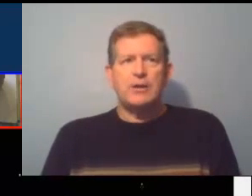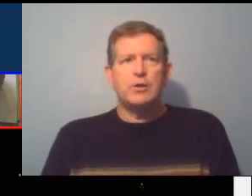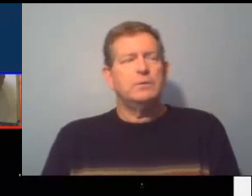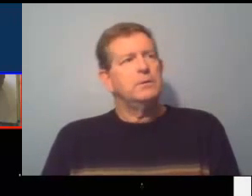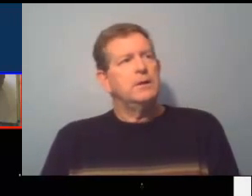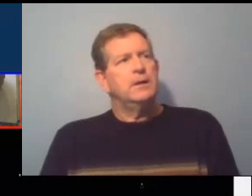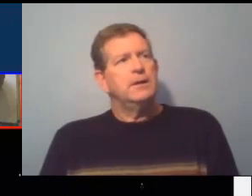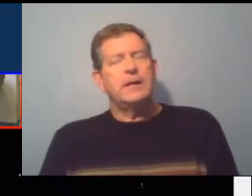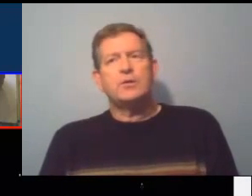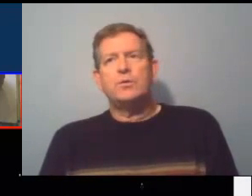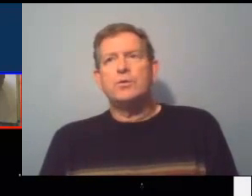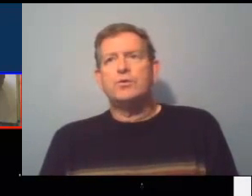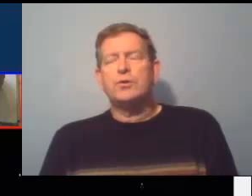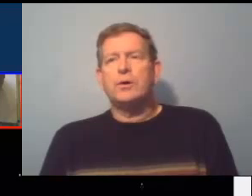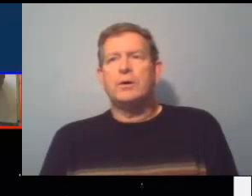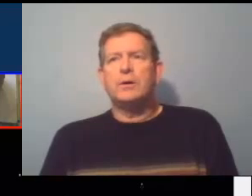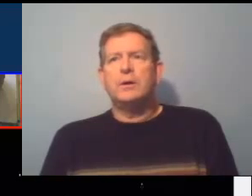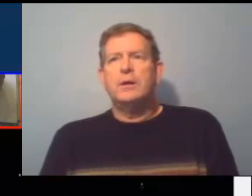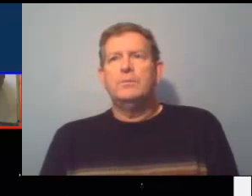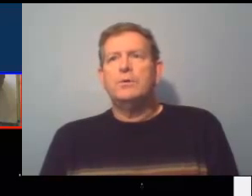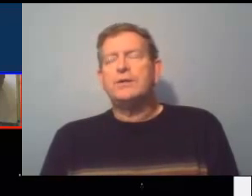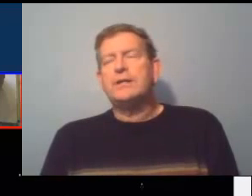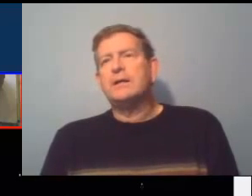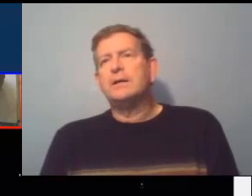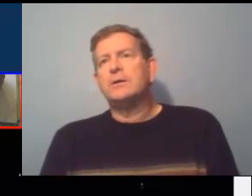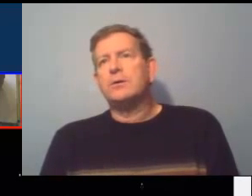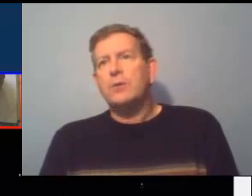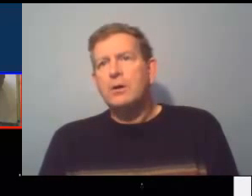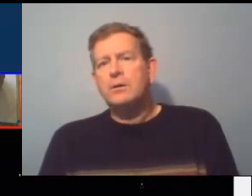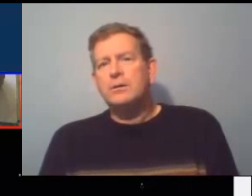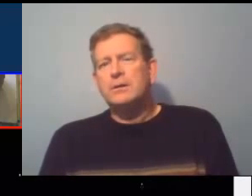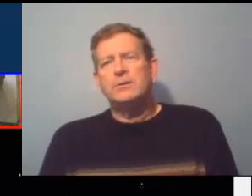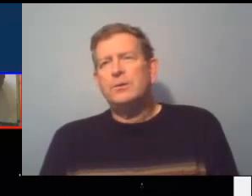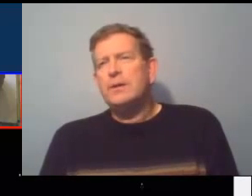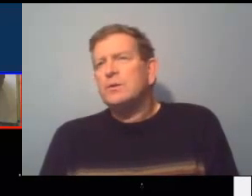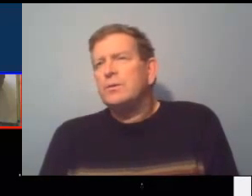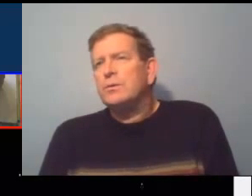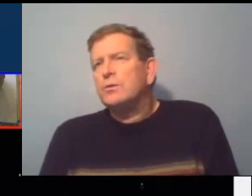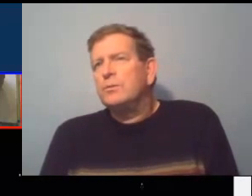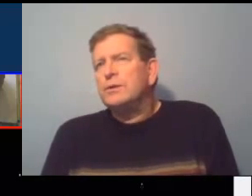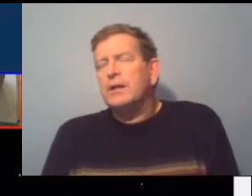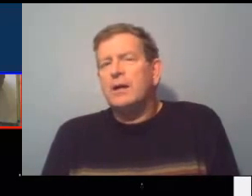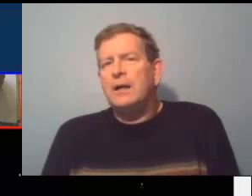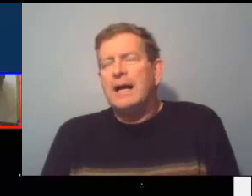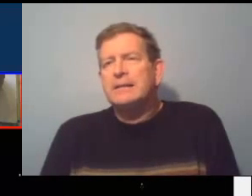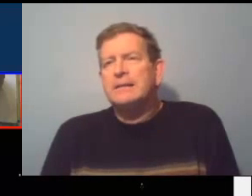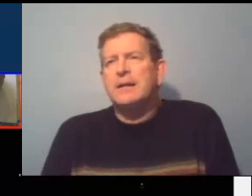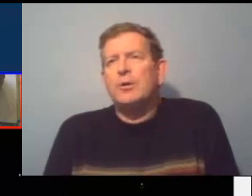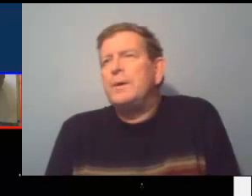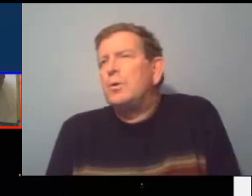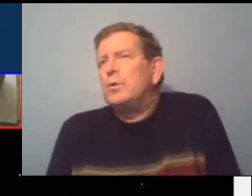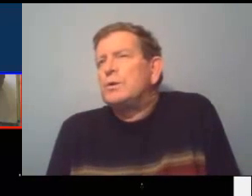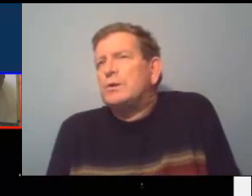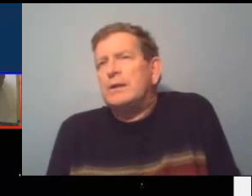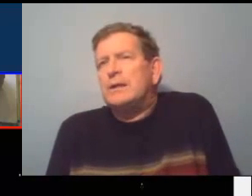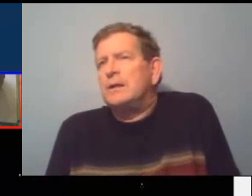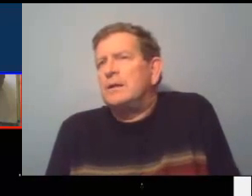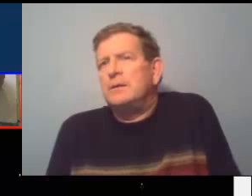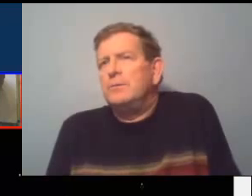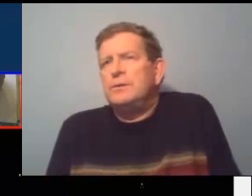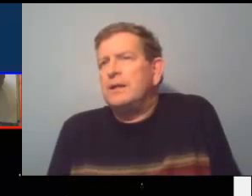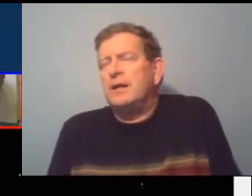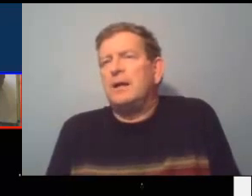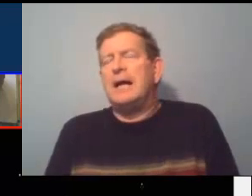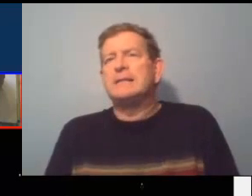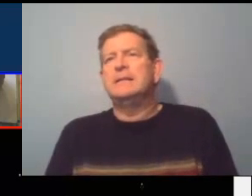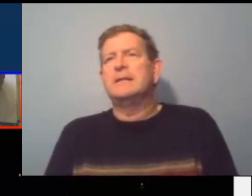la radio, escucho música rock, no escucho música clásica, no me